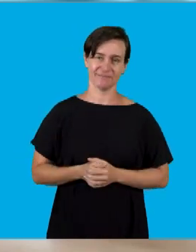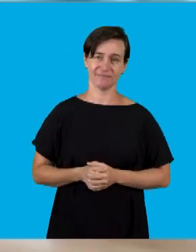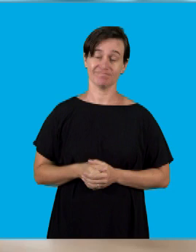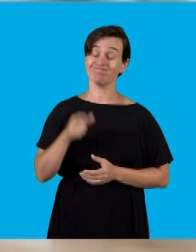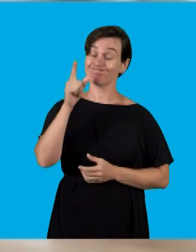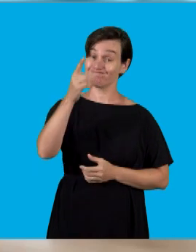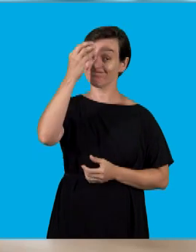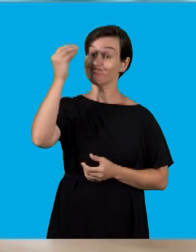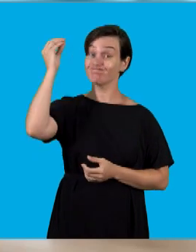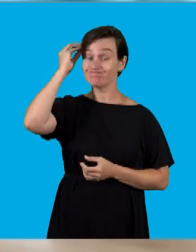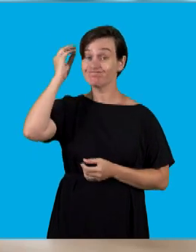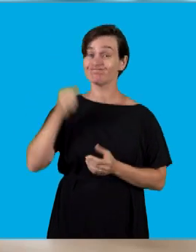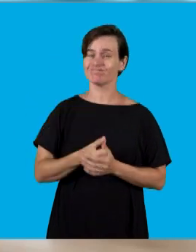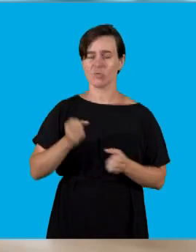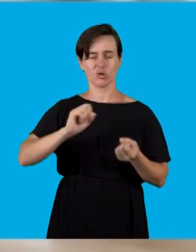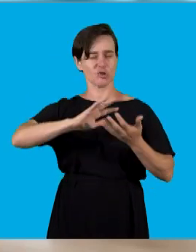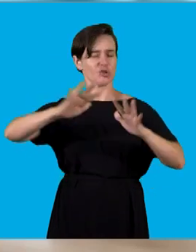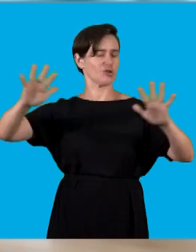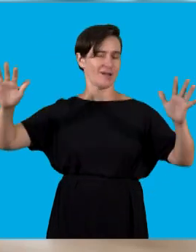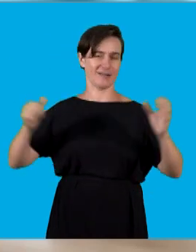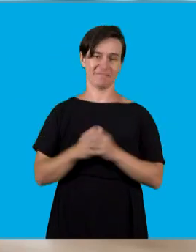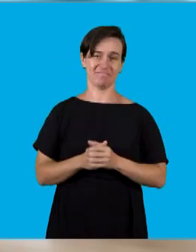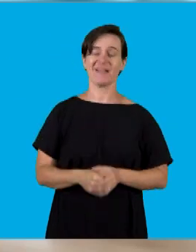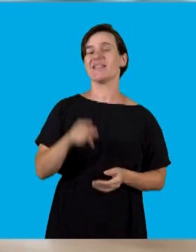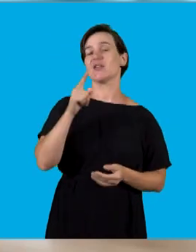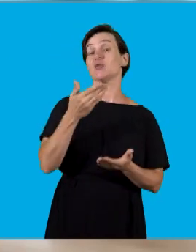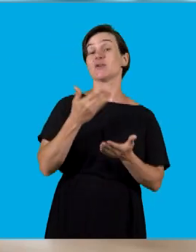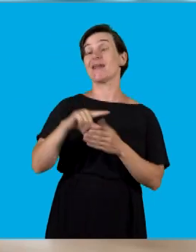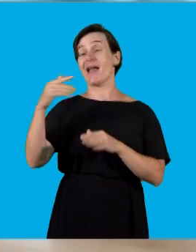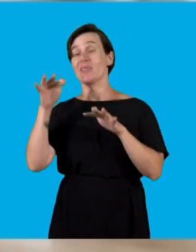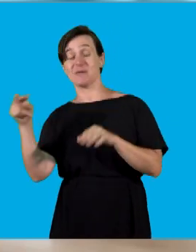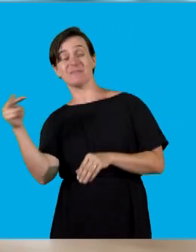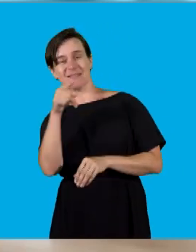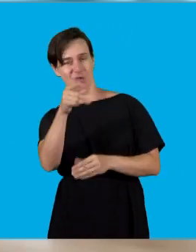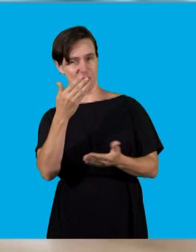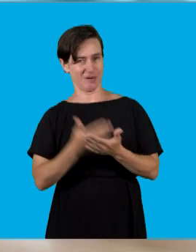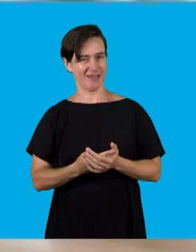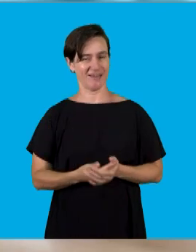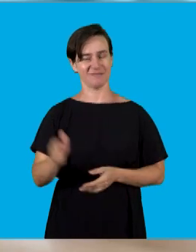today. Remember to always shine bright so that you can be visible